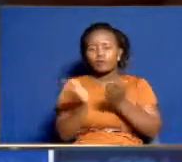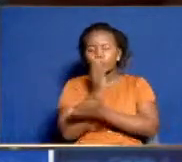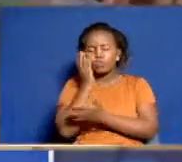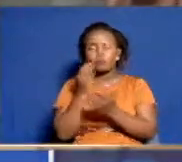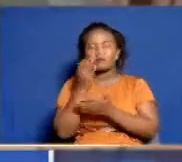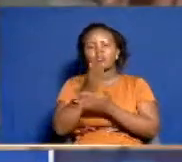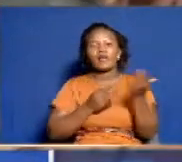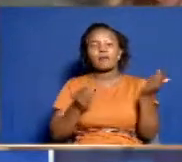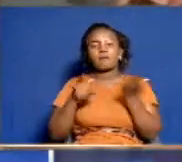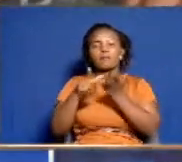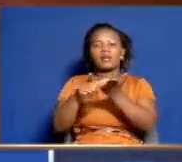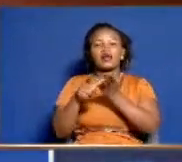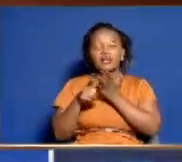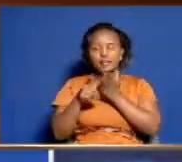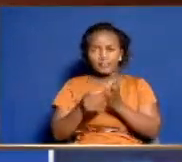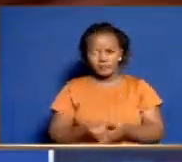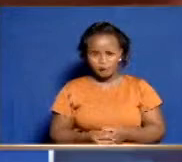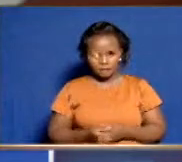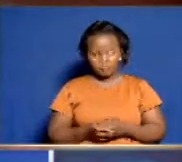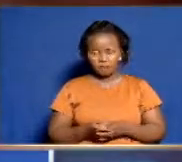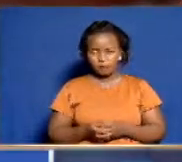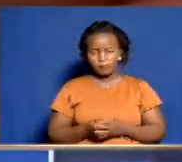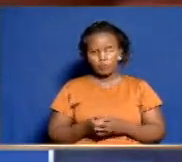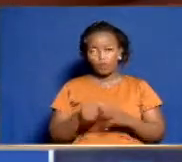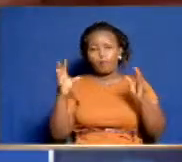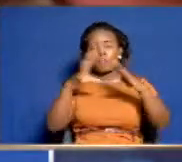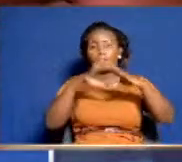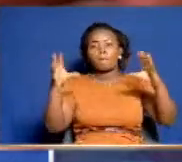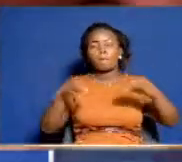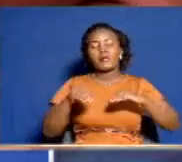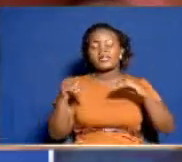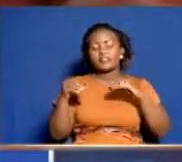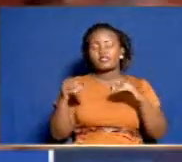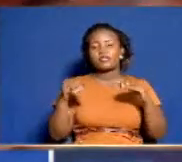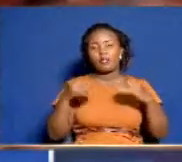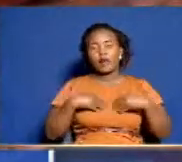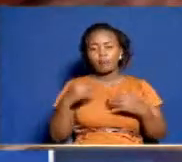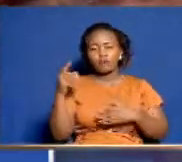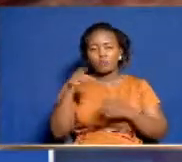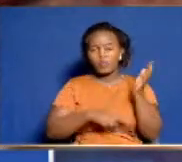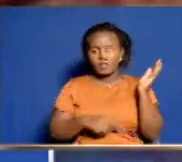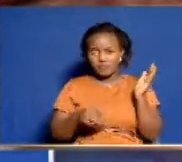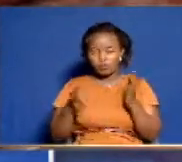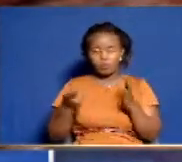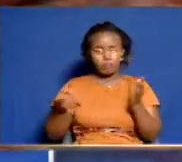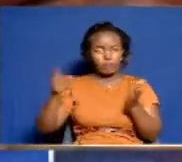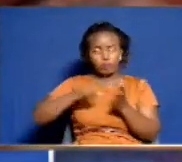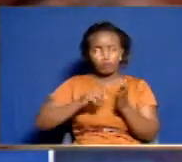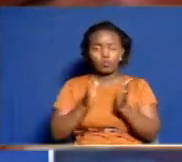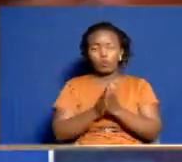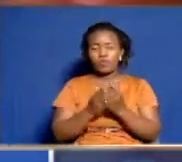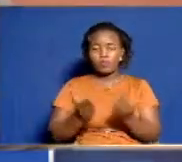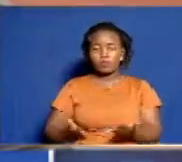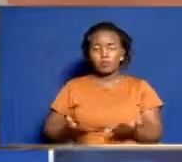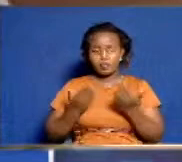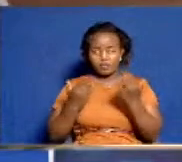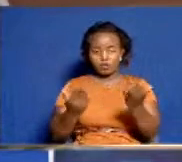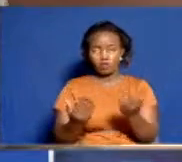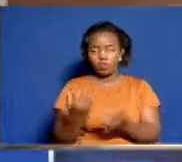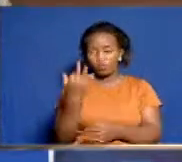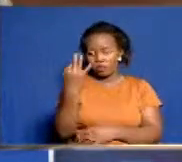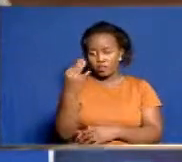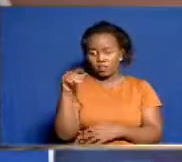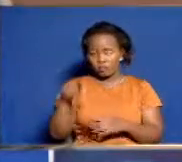we have. The adoption of the budget estimates by the Budget Committee is a prelude to the budget presentation of the